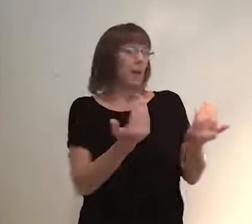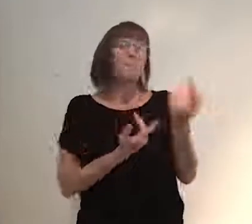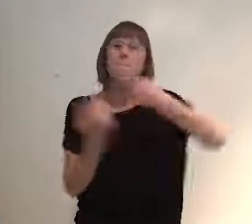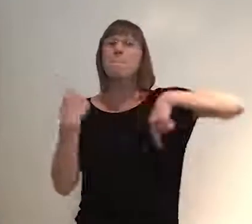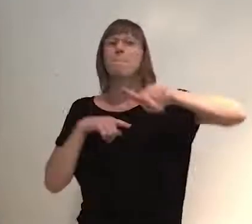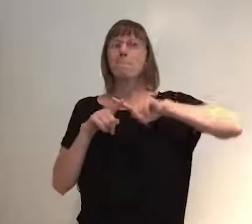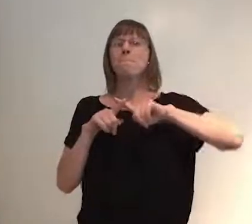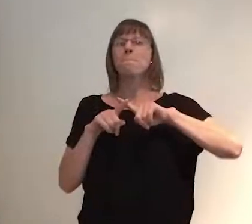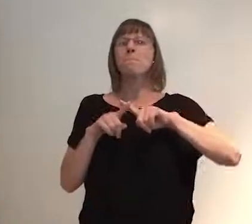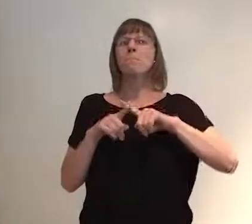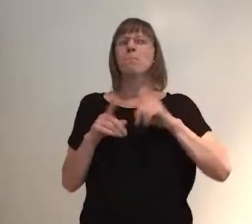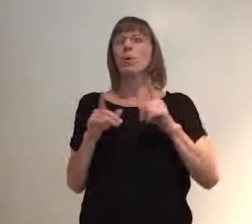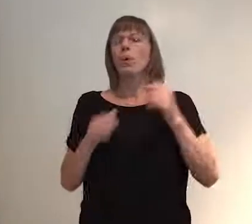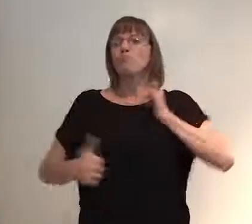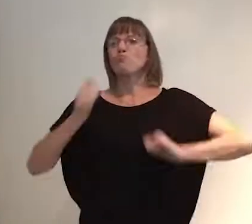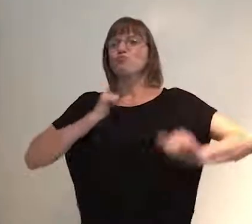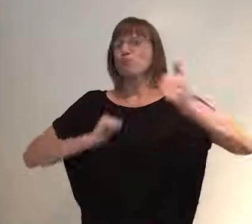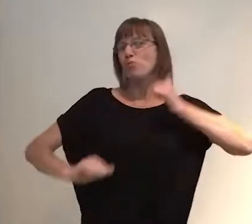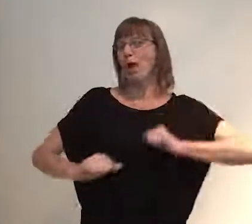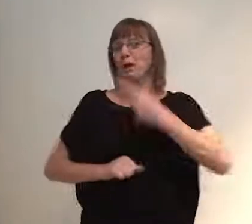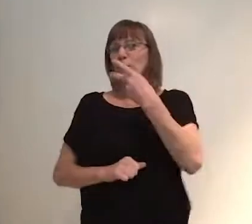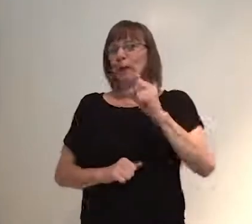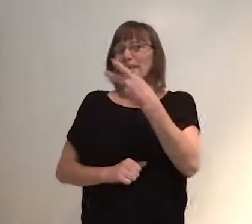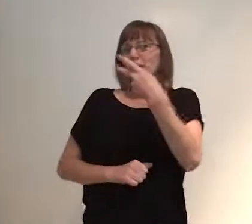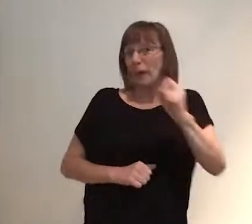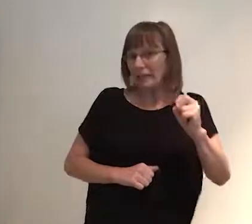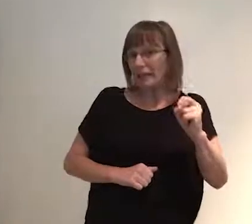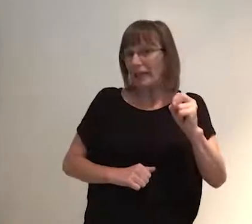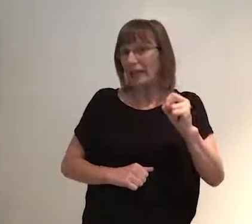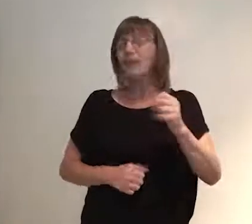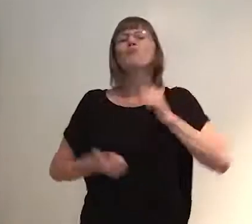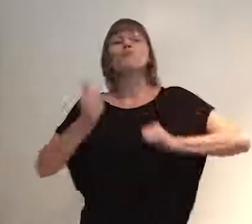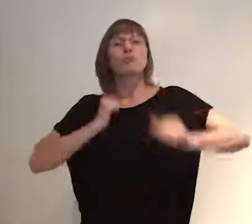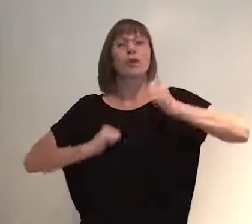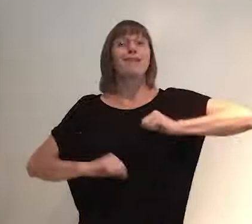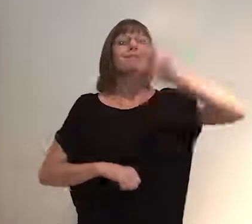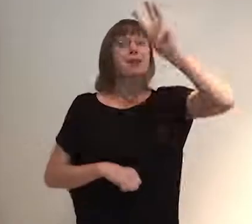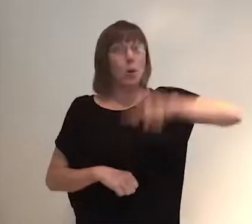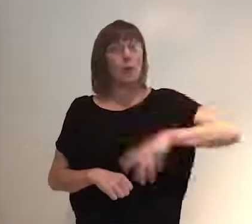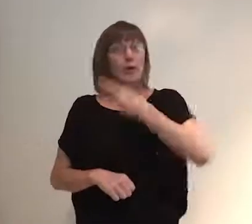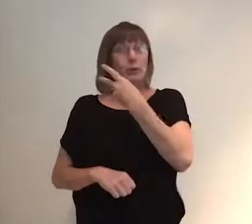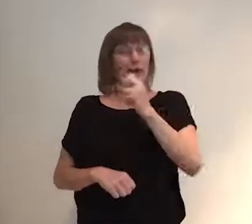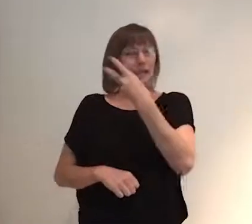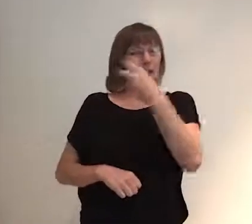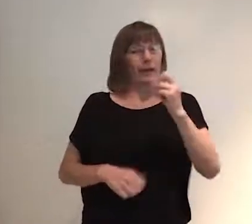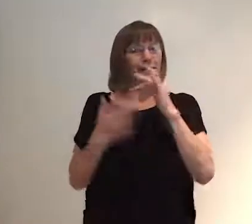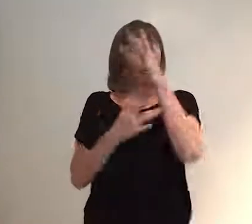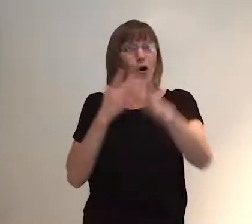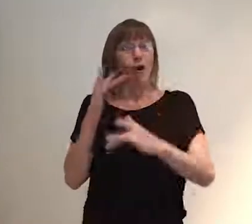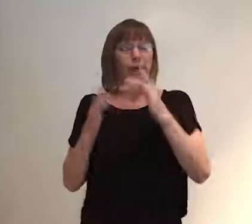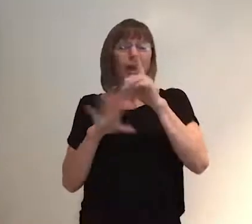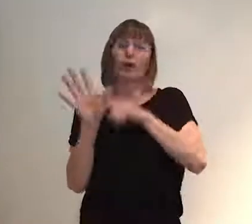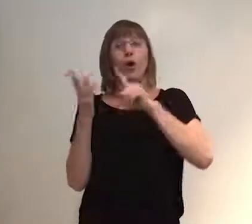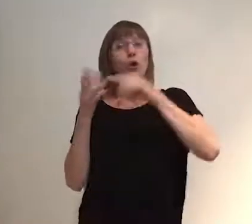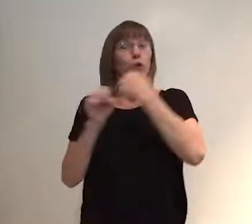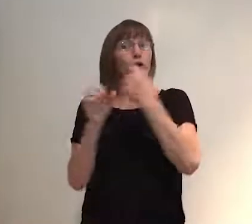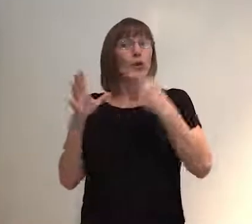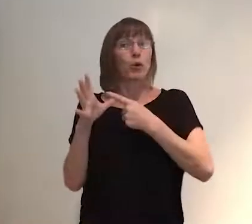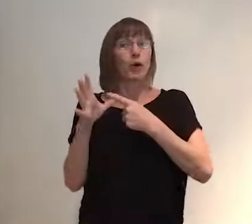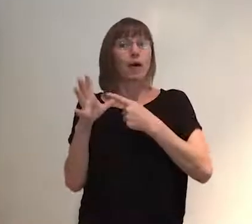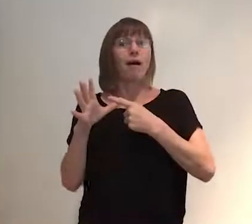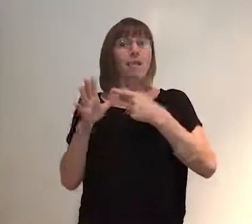Namaste and welcome everybody to the Pride 2020, Pride Cymru 2020 online